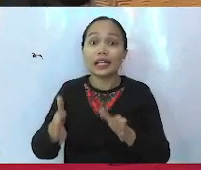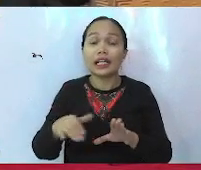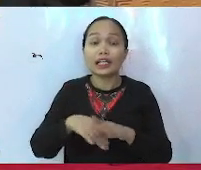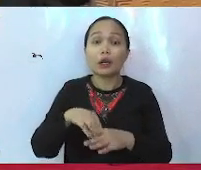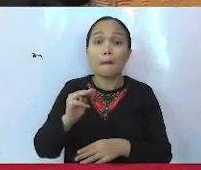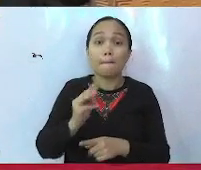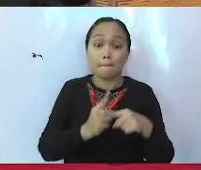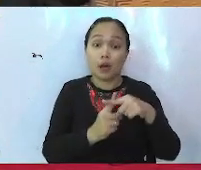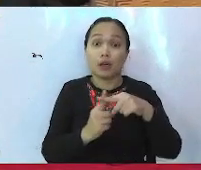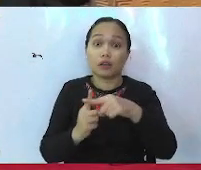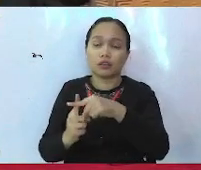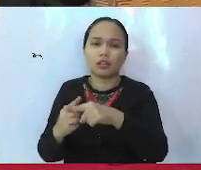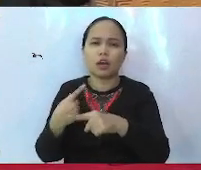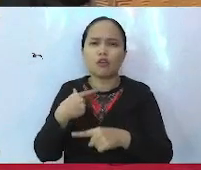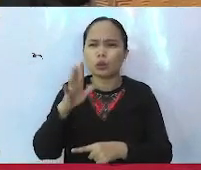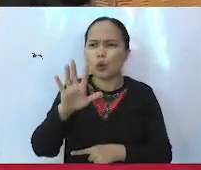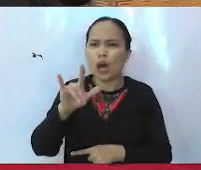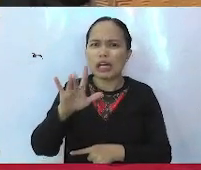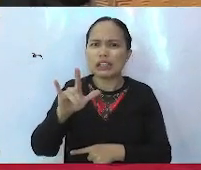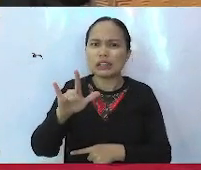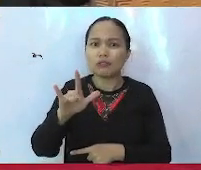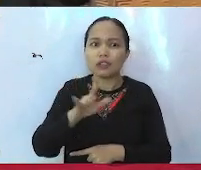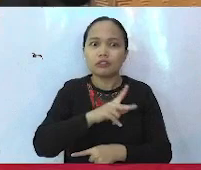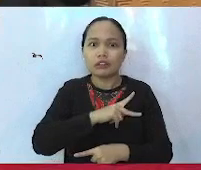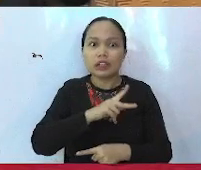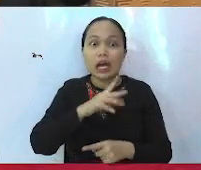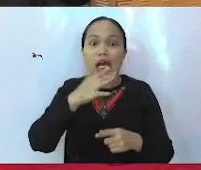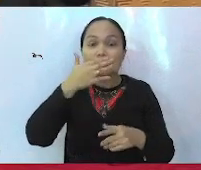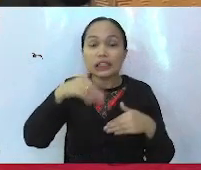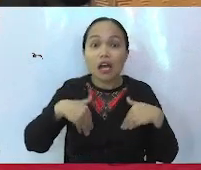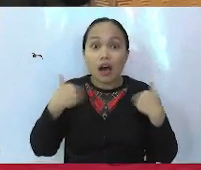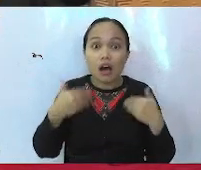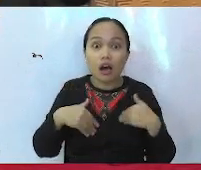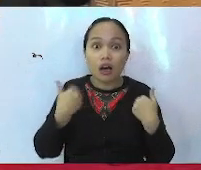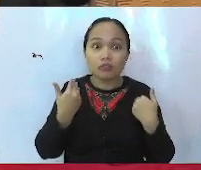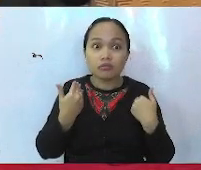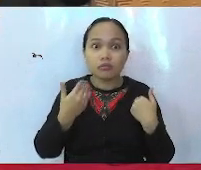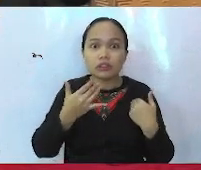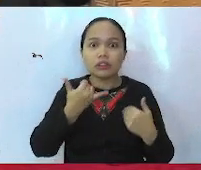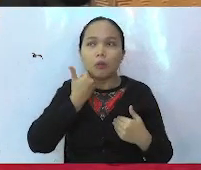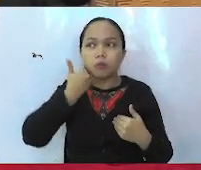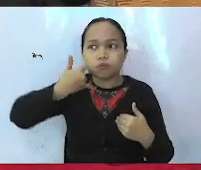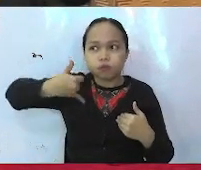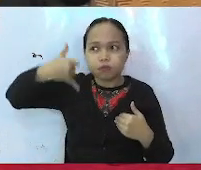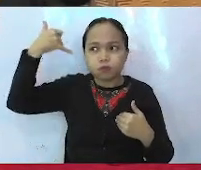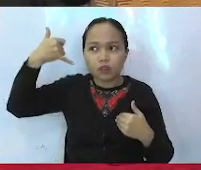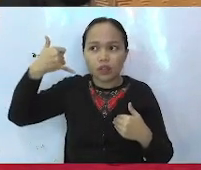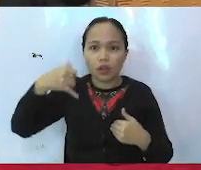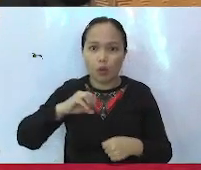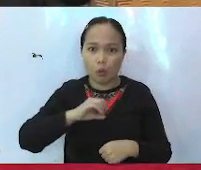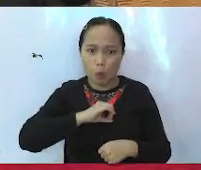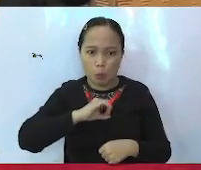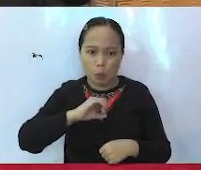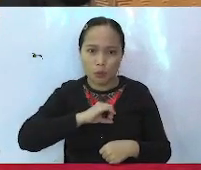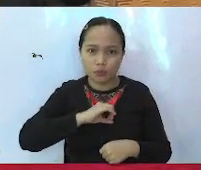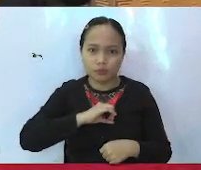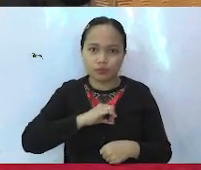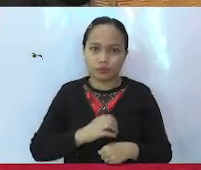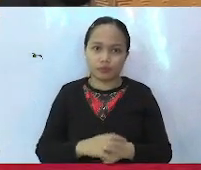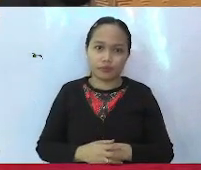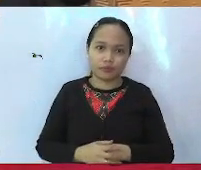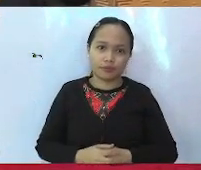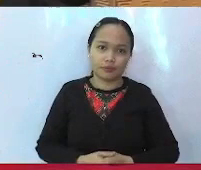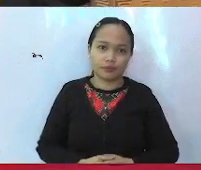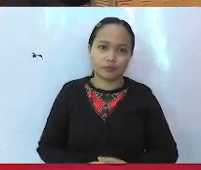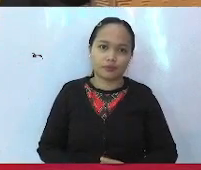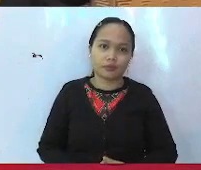bodies. 25 teenagers a week in my city are killing themselves. Yeah, let me try to translate it so that